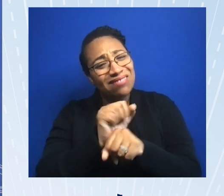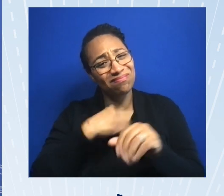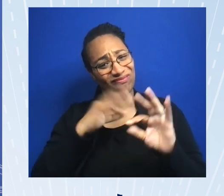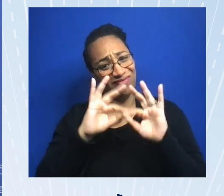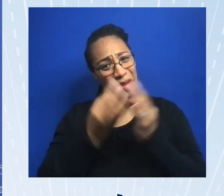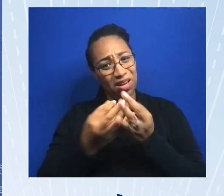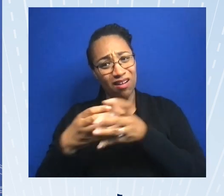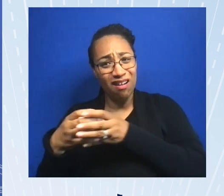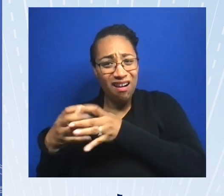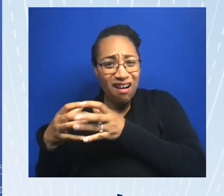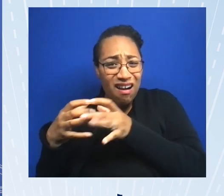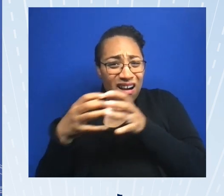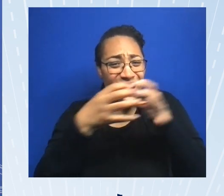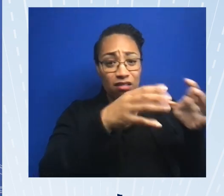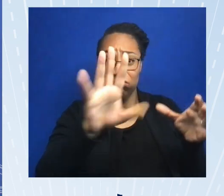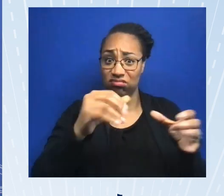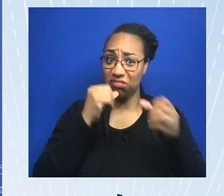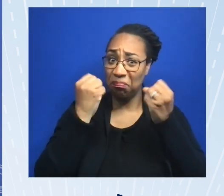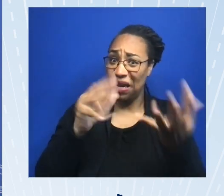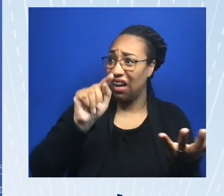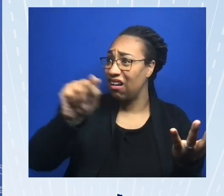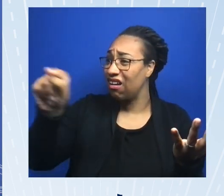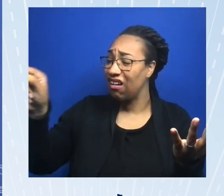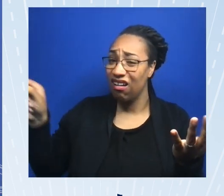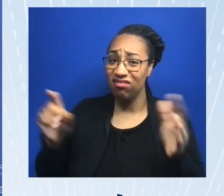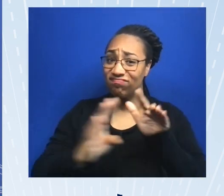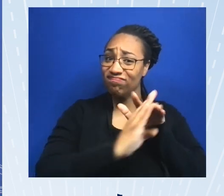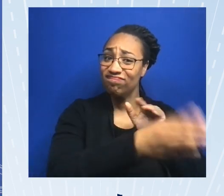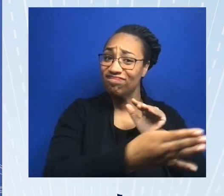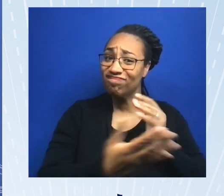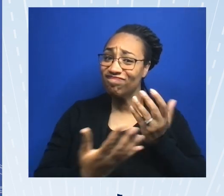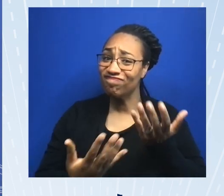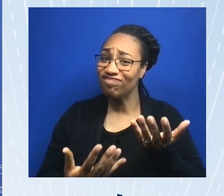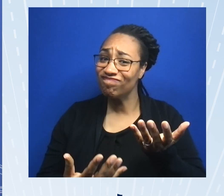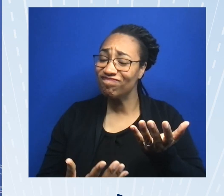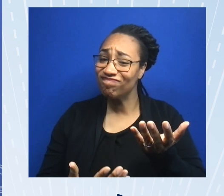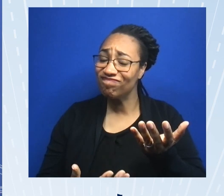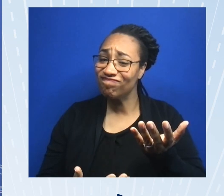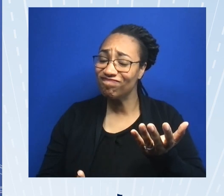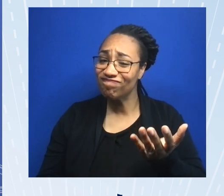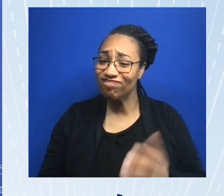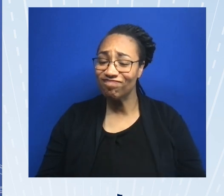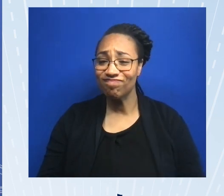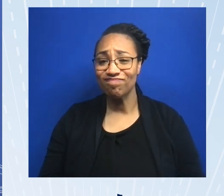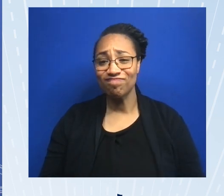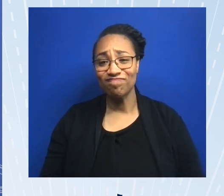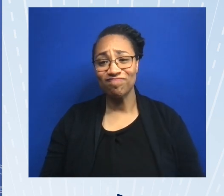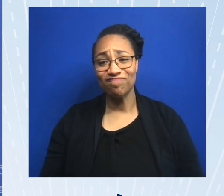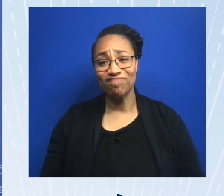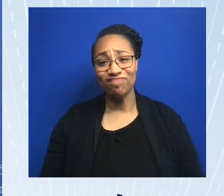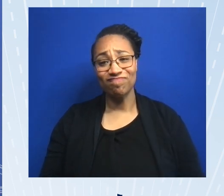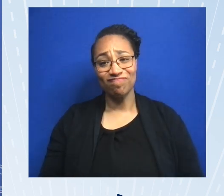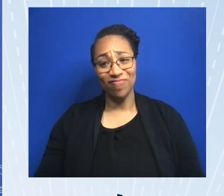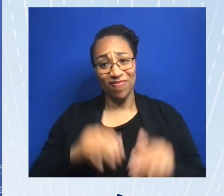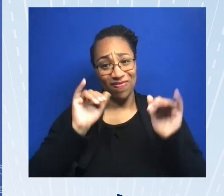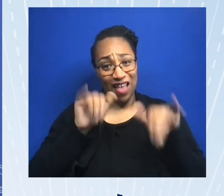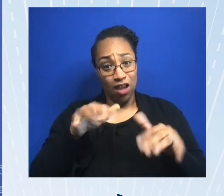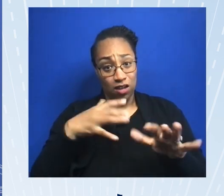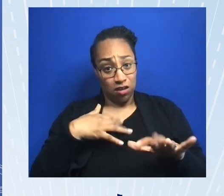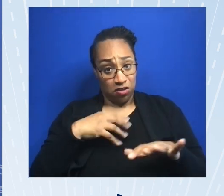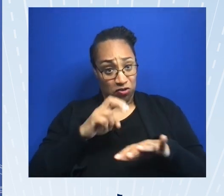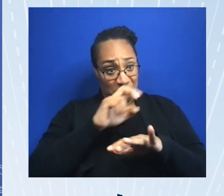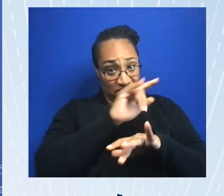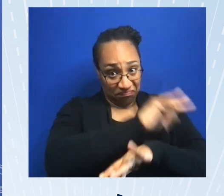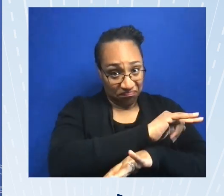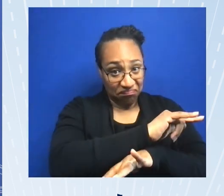at the United Nations about the scourge of anti-Semitism. I hosted conversations with many different groups, college